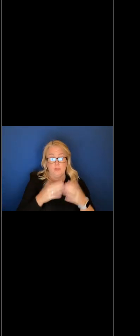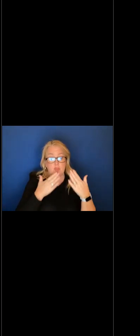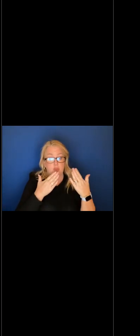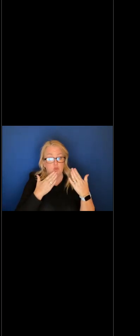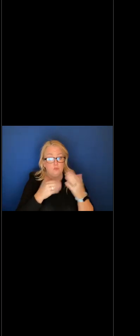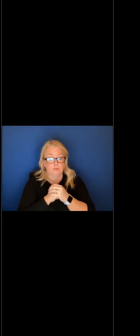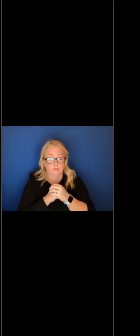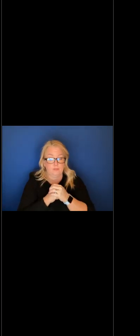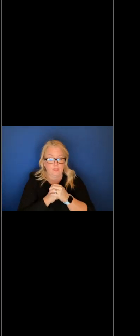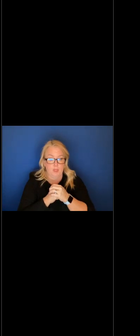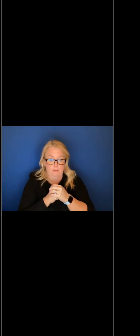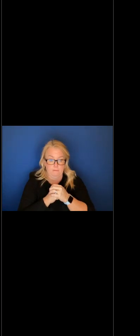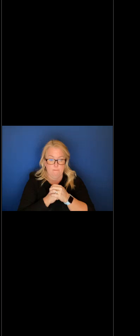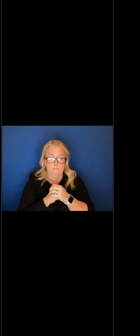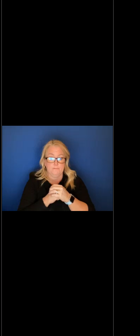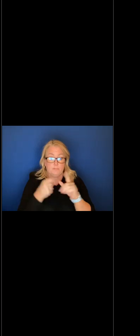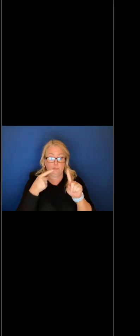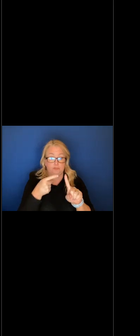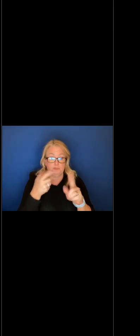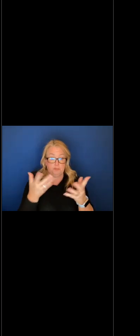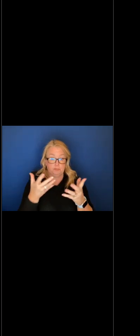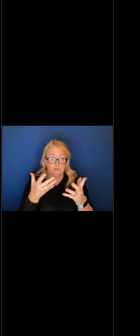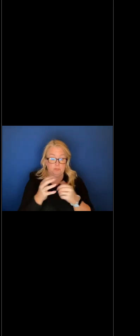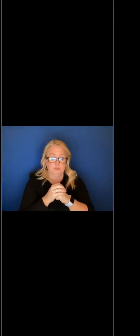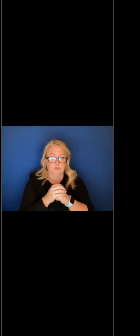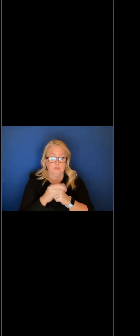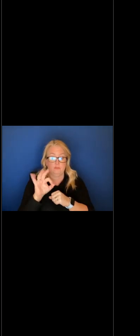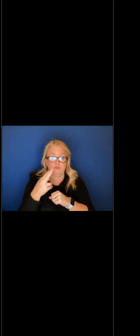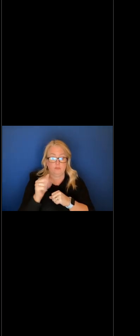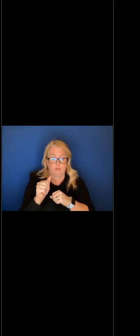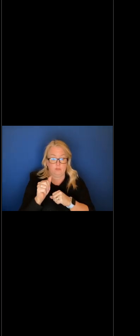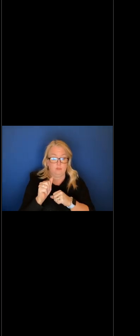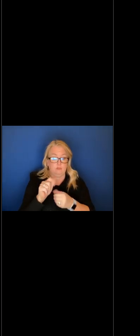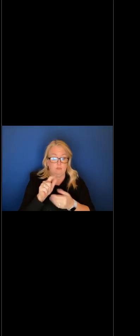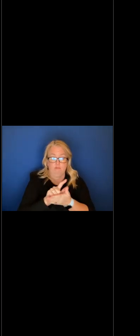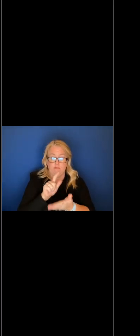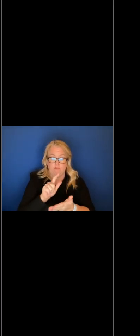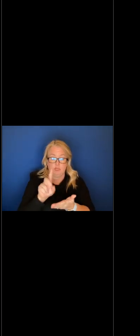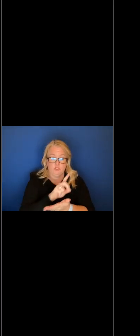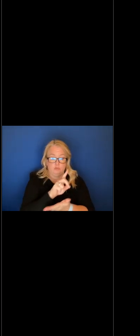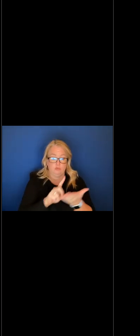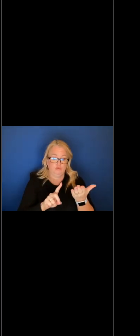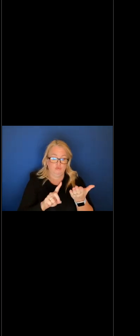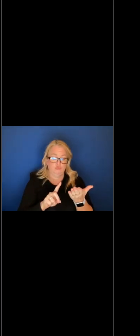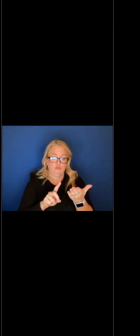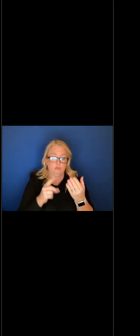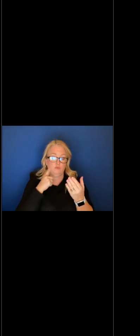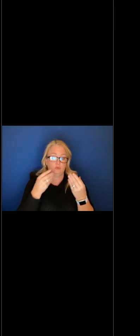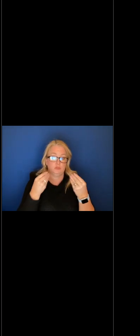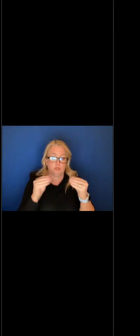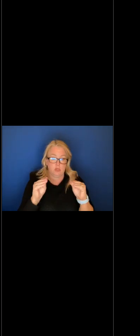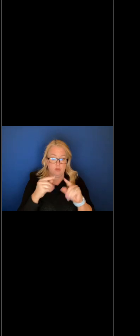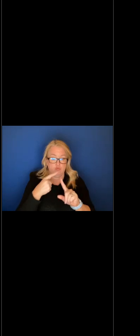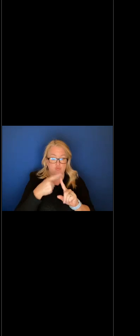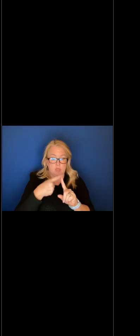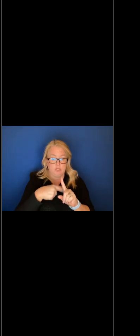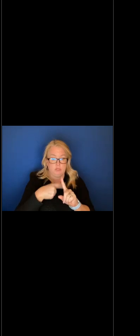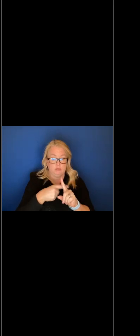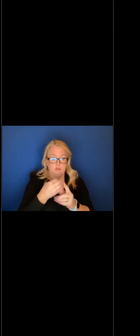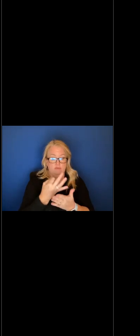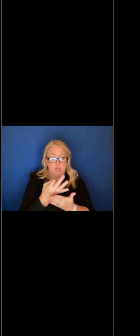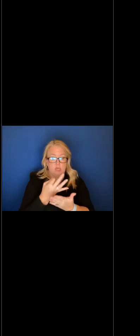Joe. Key takeaways. The FHA prohibits discrimination in the sale,